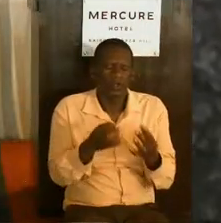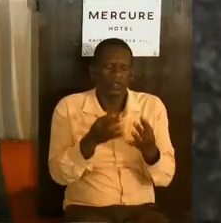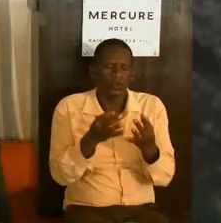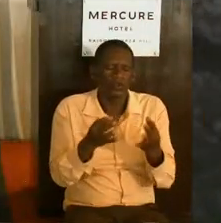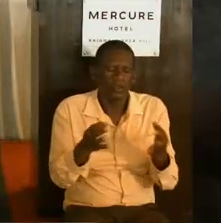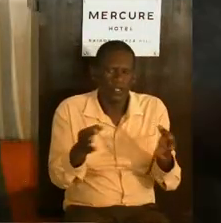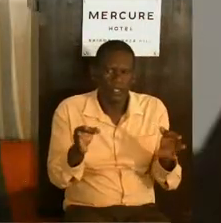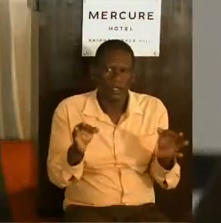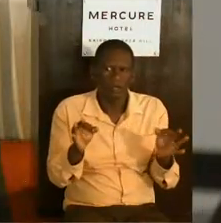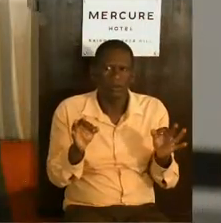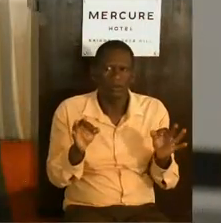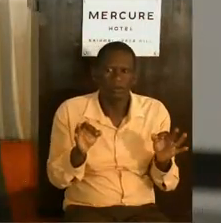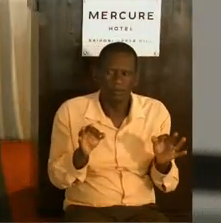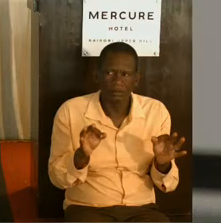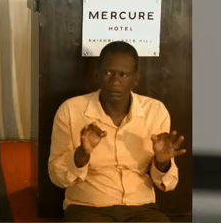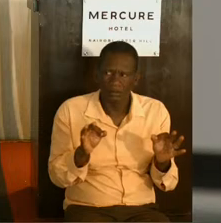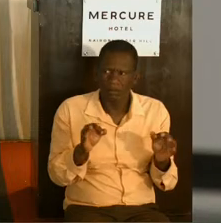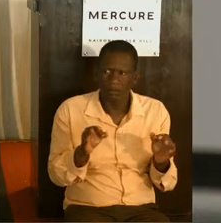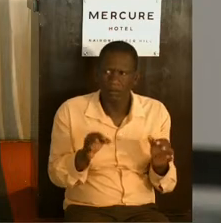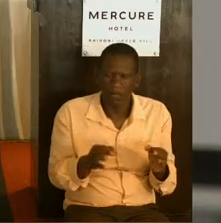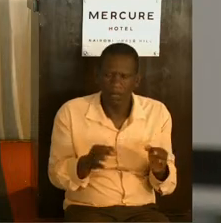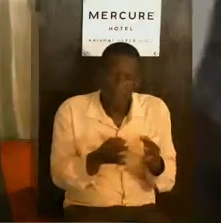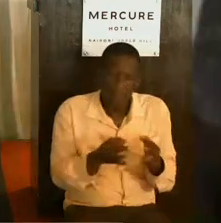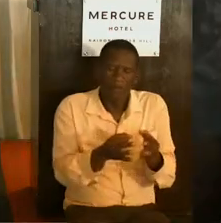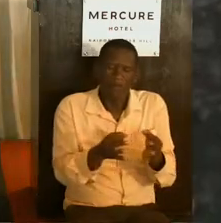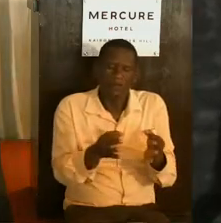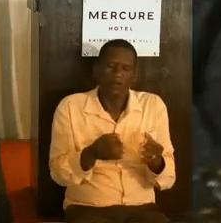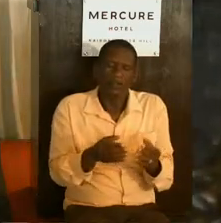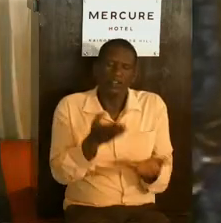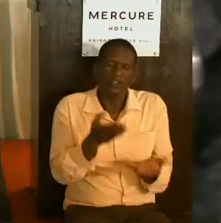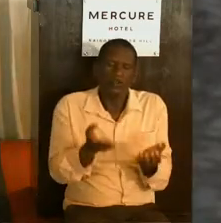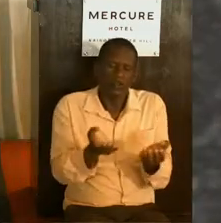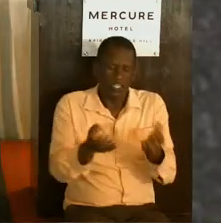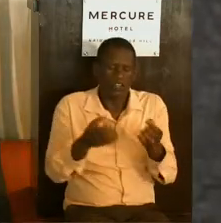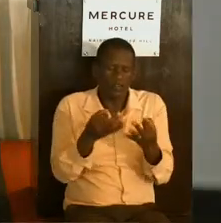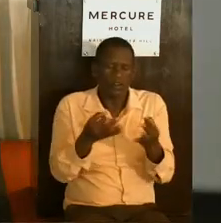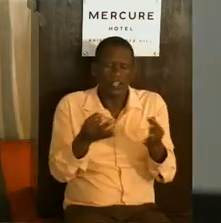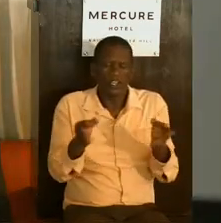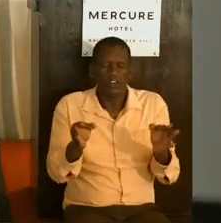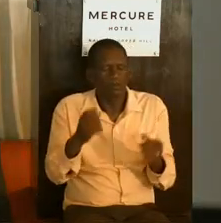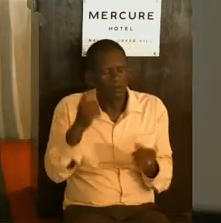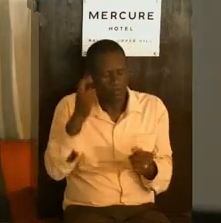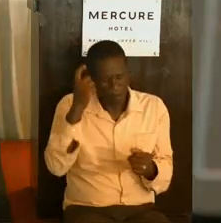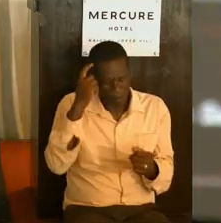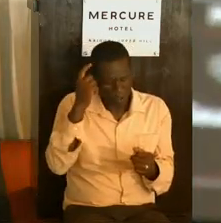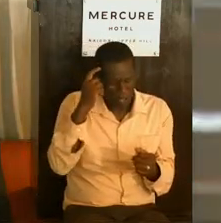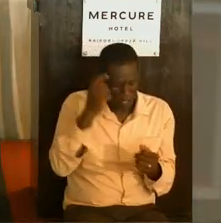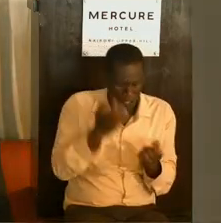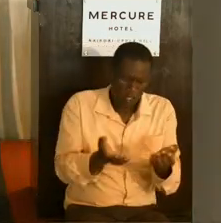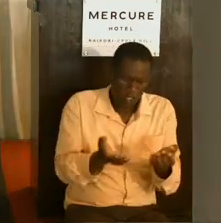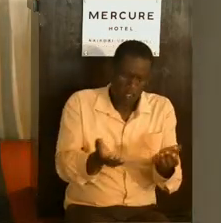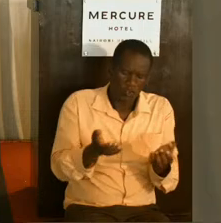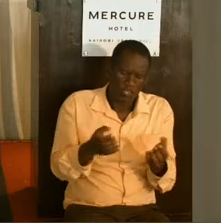doors of freedom you need freedom of the Mind